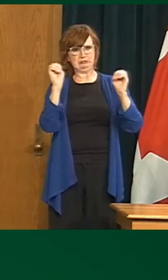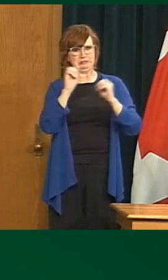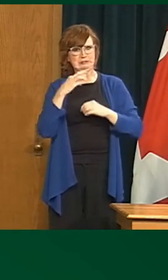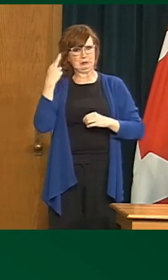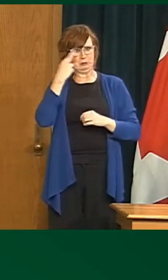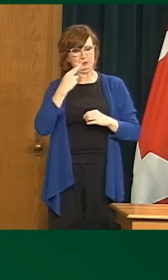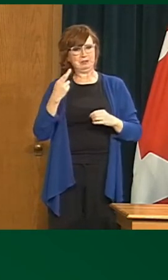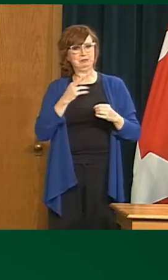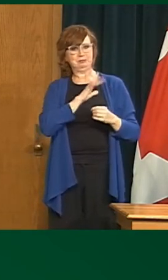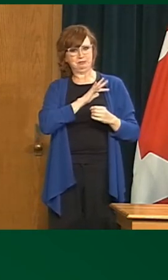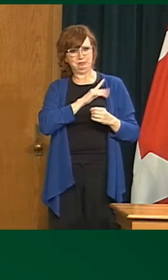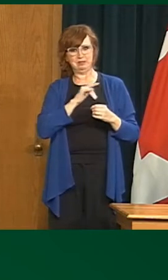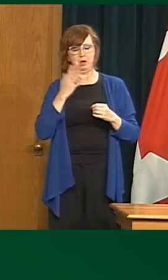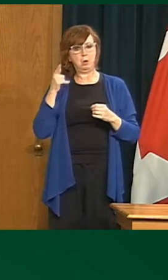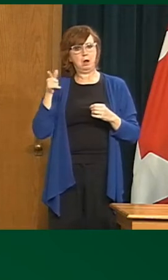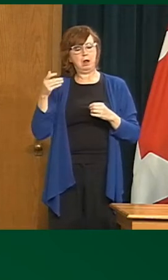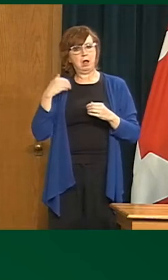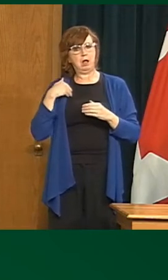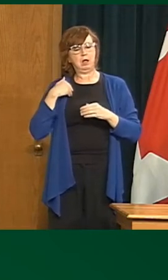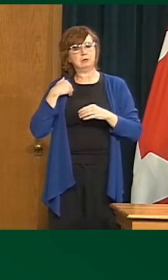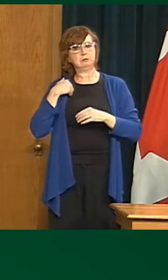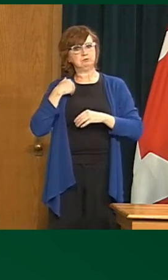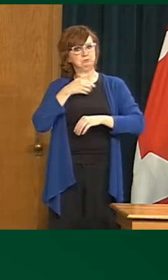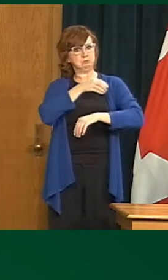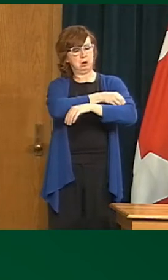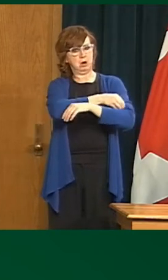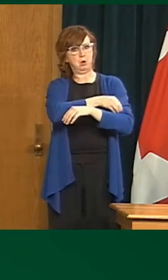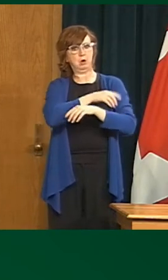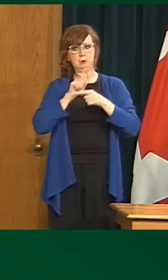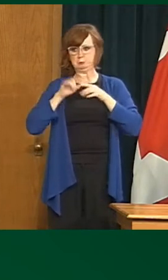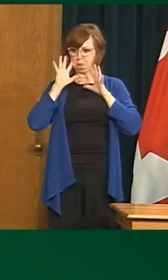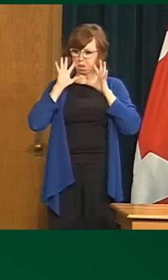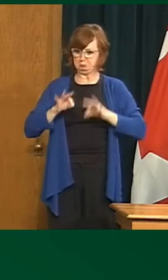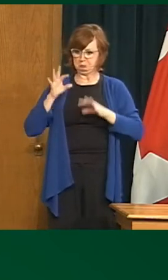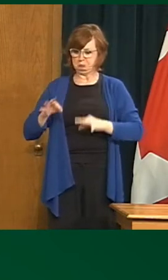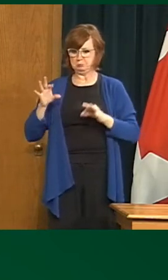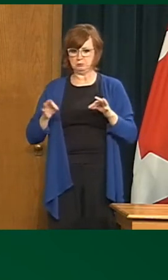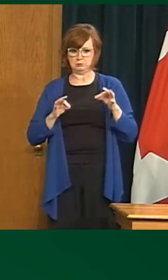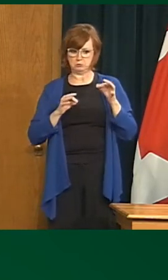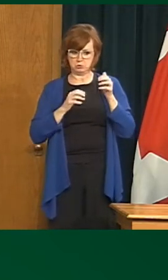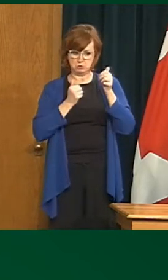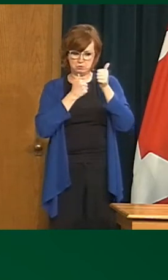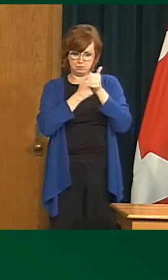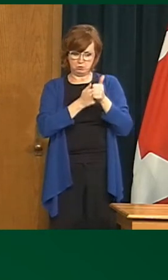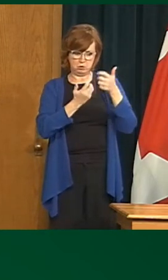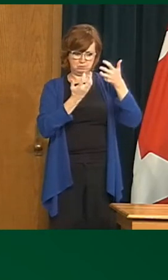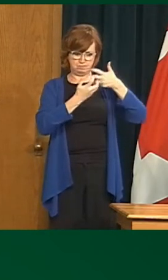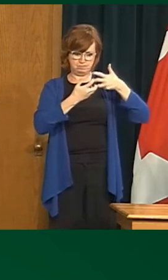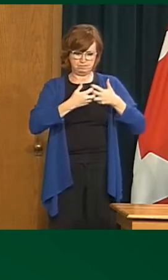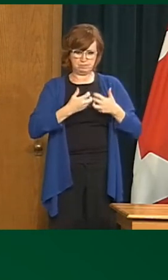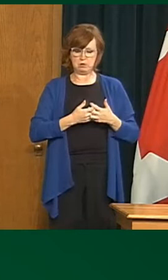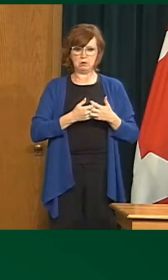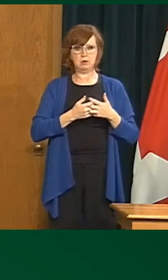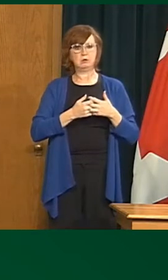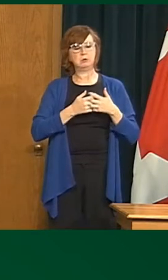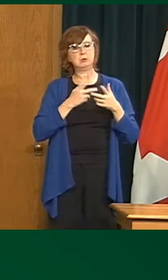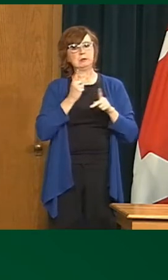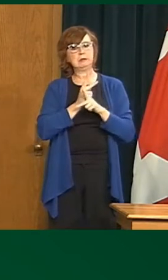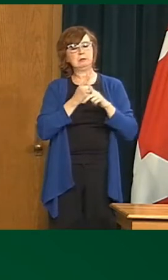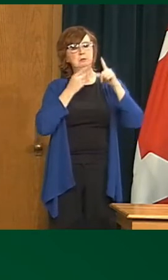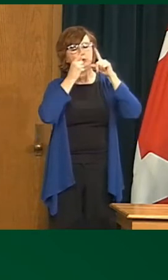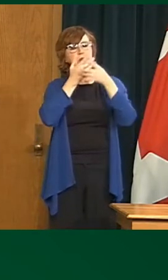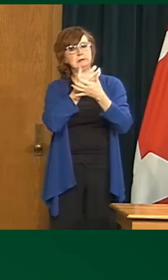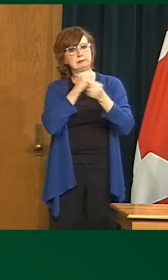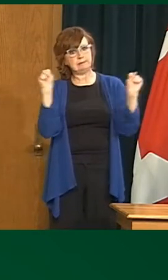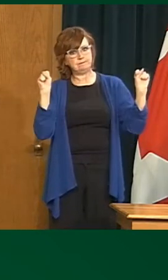adapt any provisions to the Act to address health and safety concerns Everyone needs to feel safe